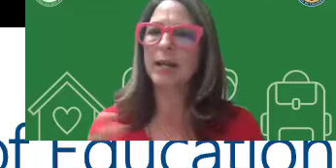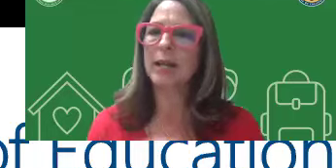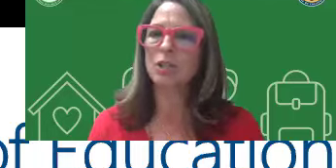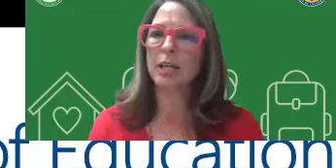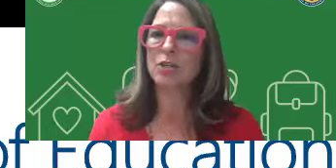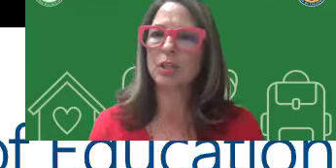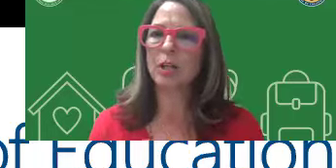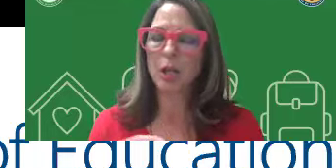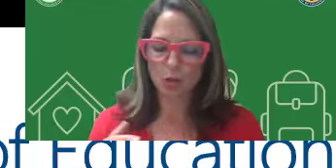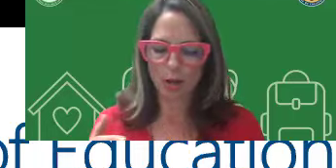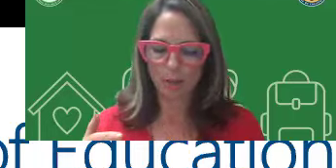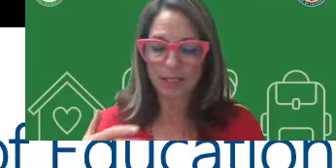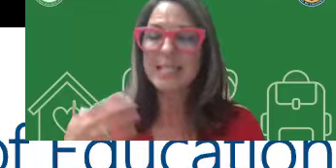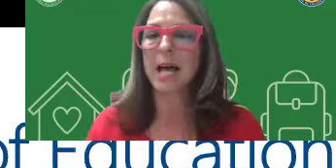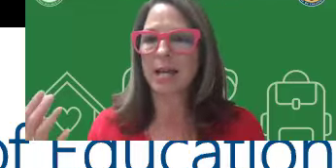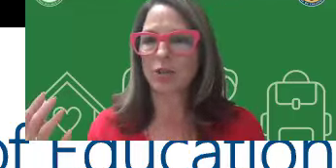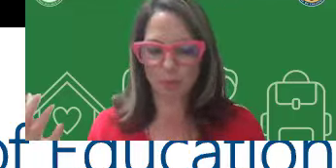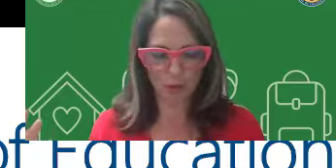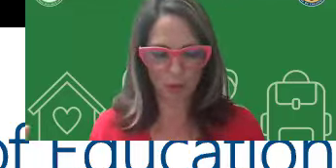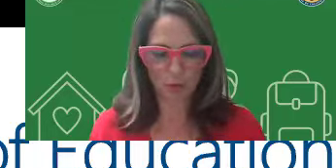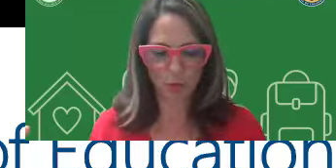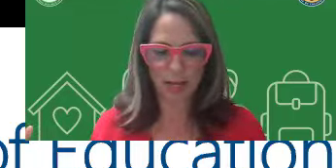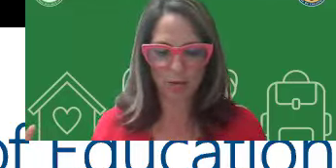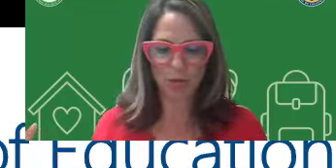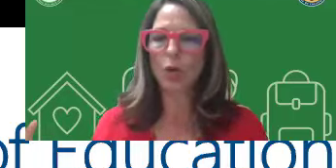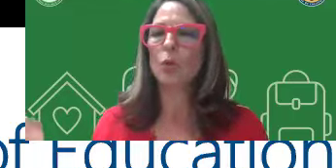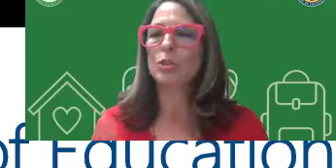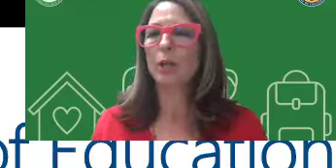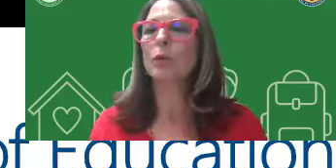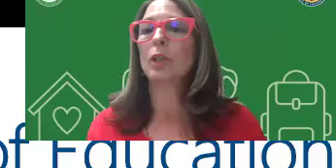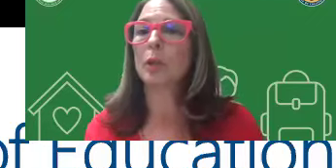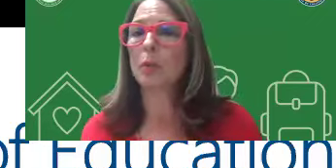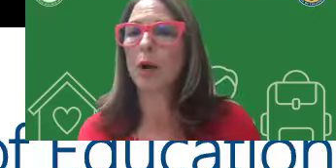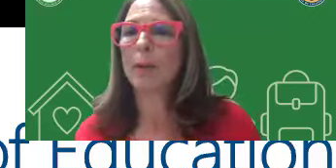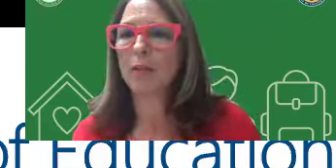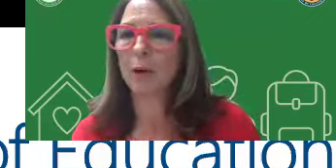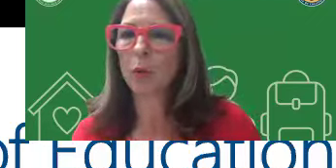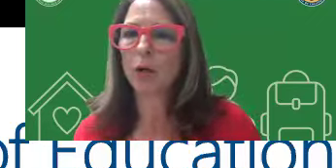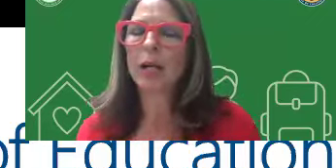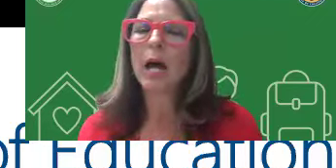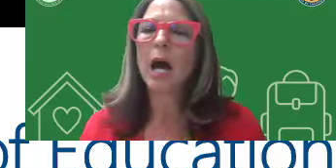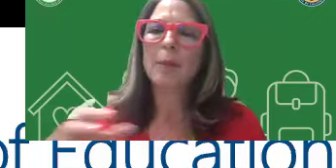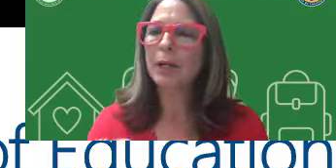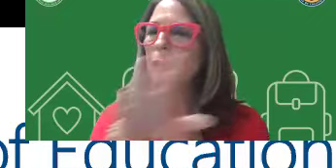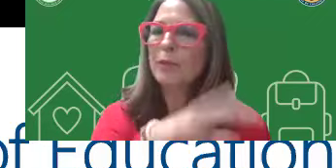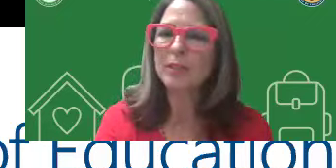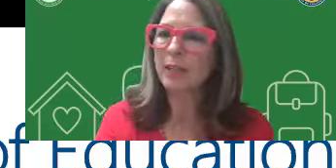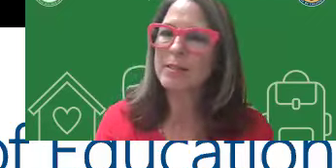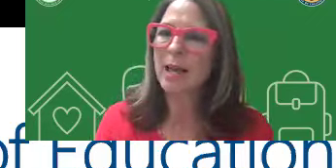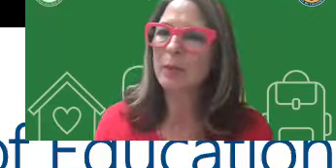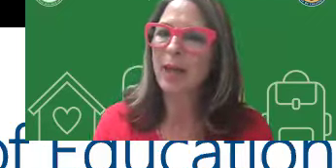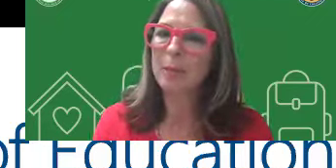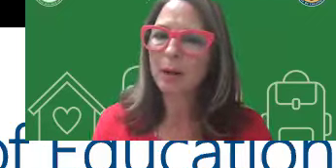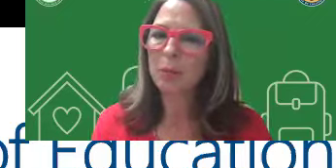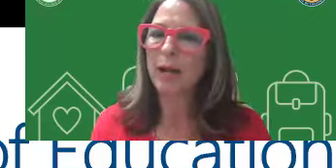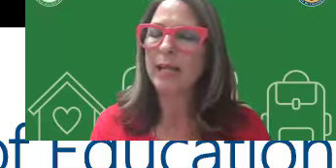between housing and education leads us to partner with SchoolHouse, who will tell you a little bit more about their work. I'm not going to go over